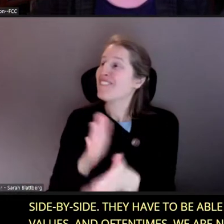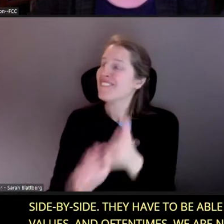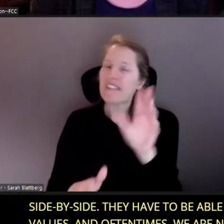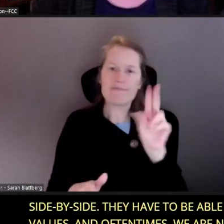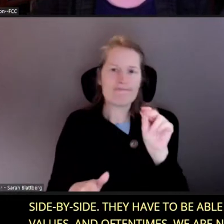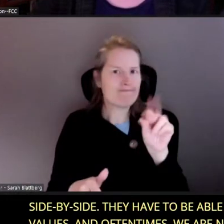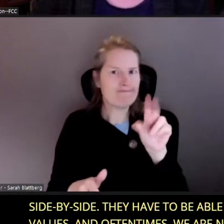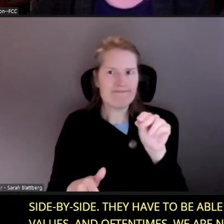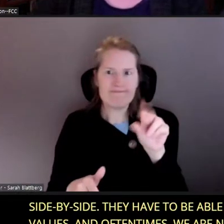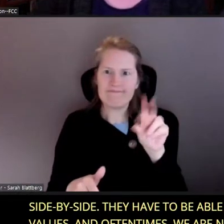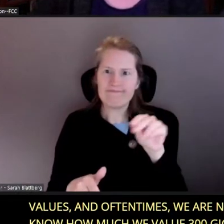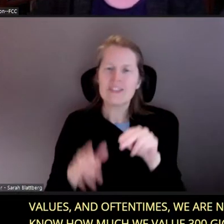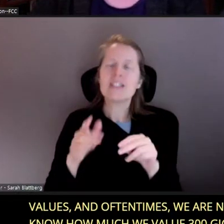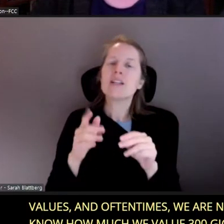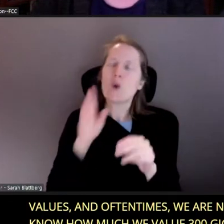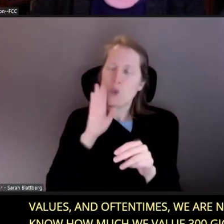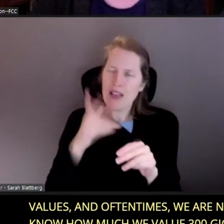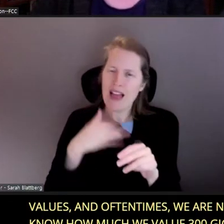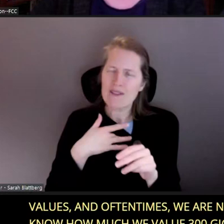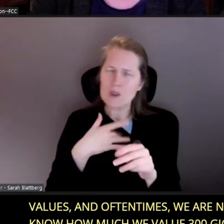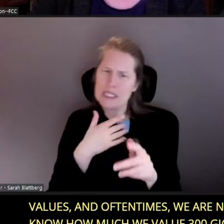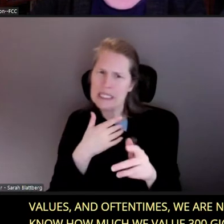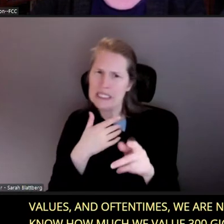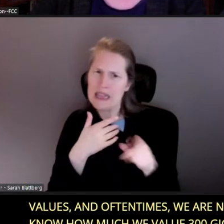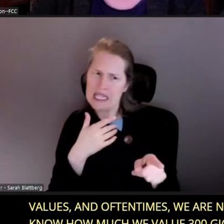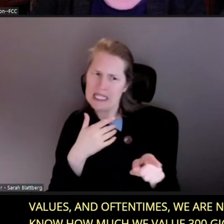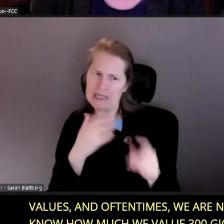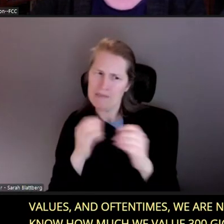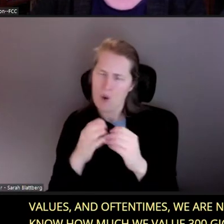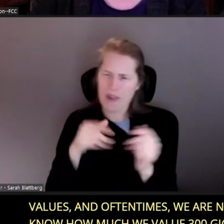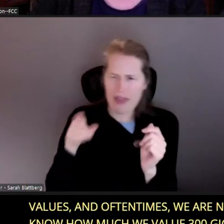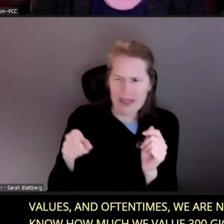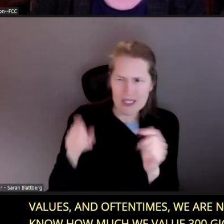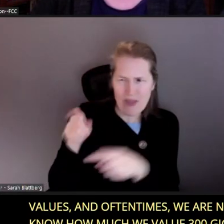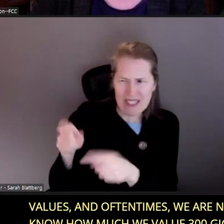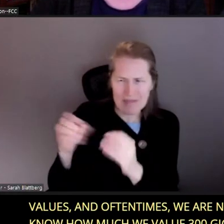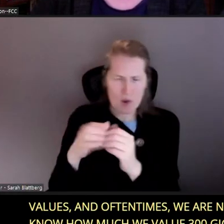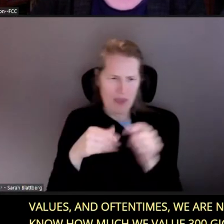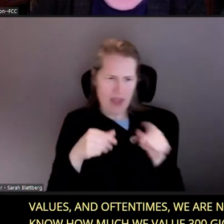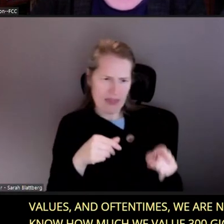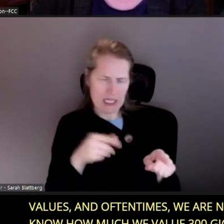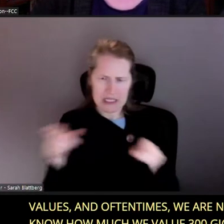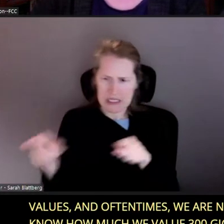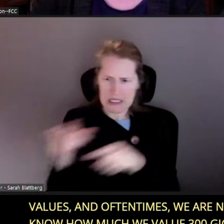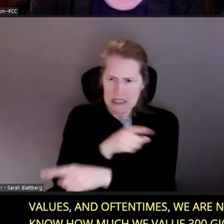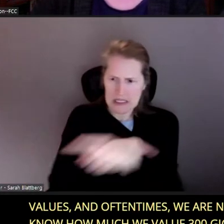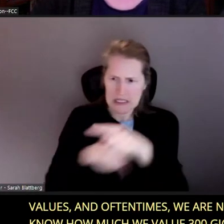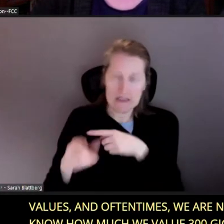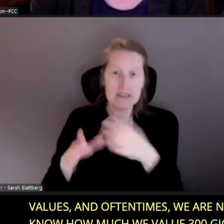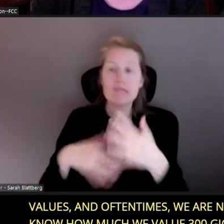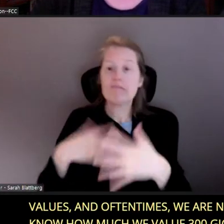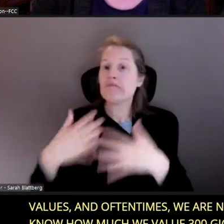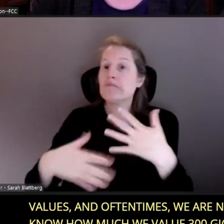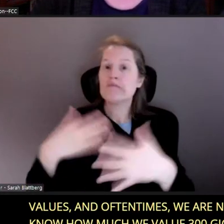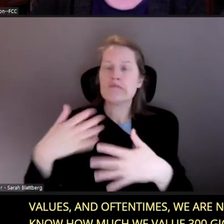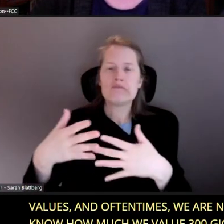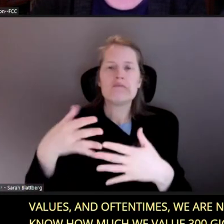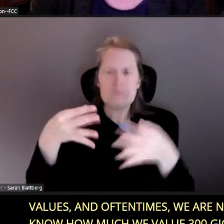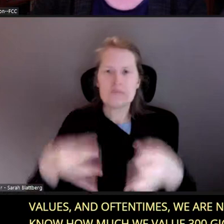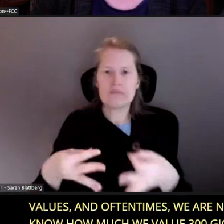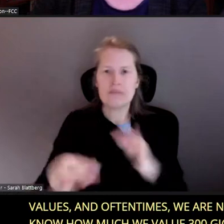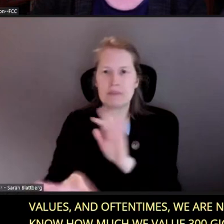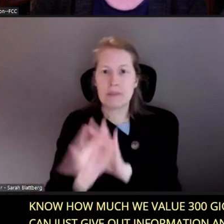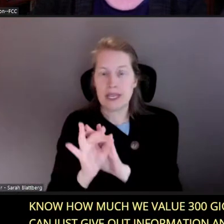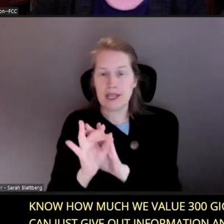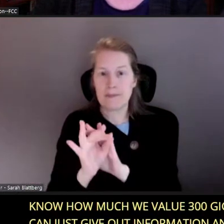also have to make trade-offs. And ultimately they do have the choice. They do have to choose. But if you go through